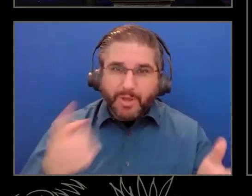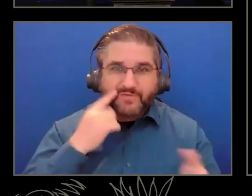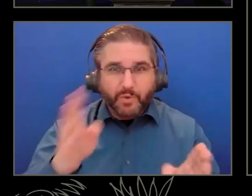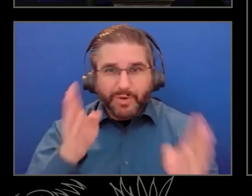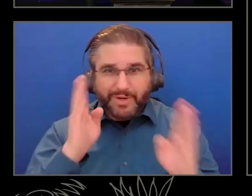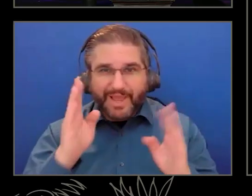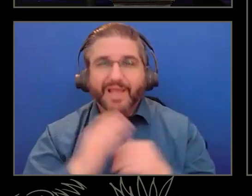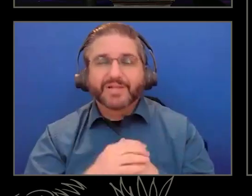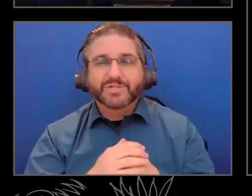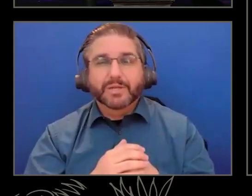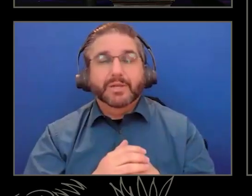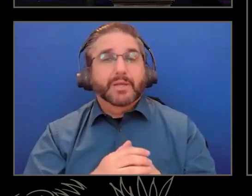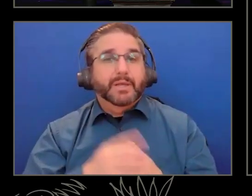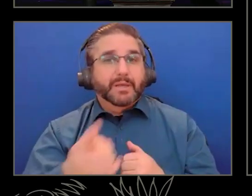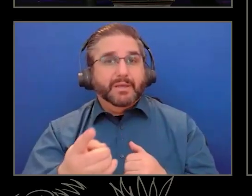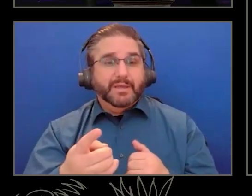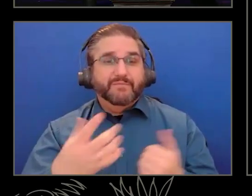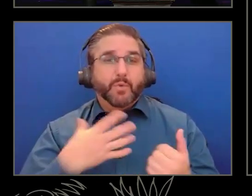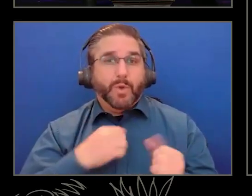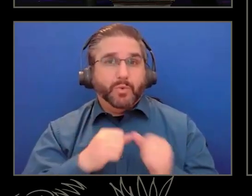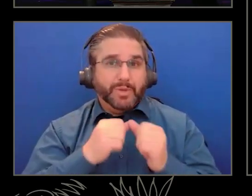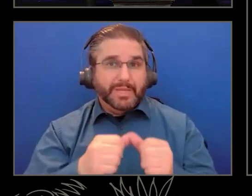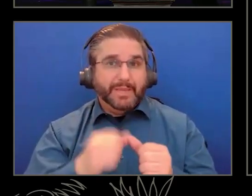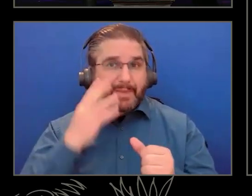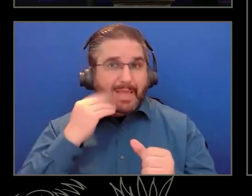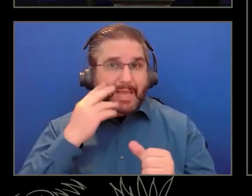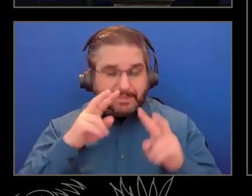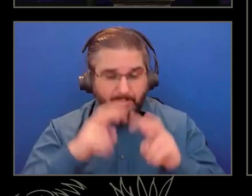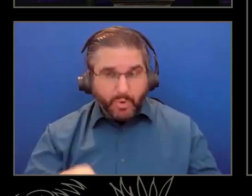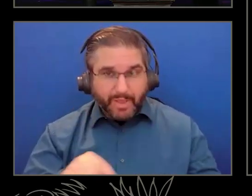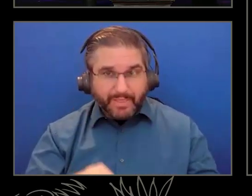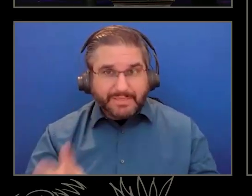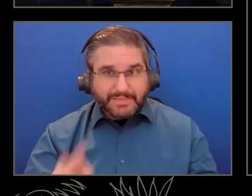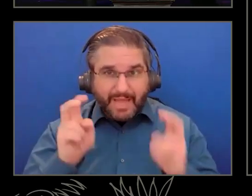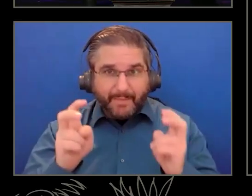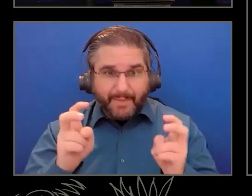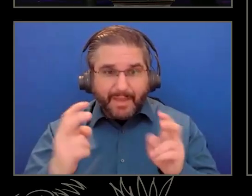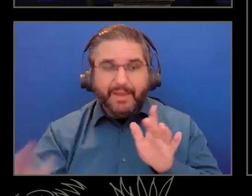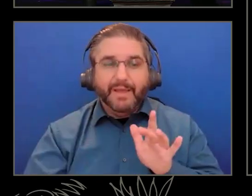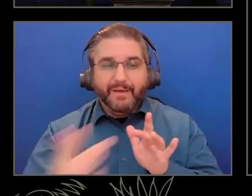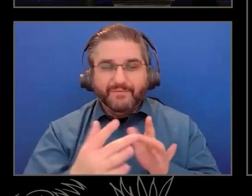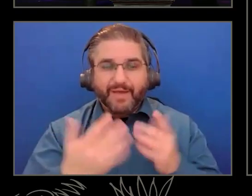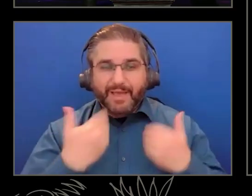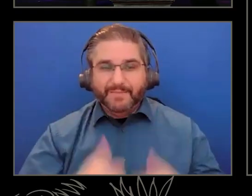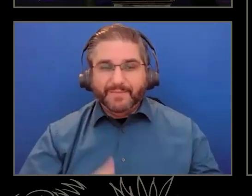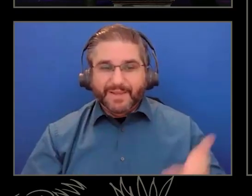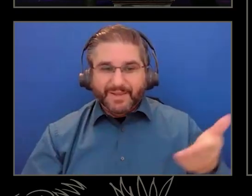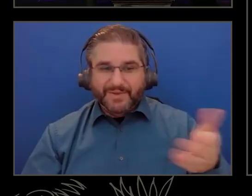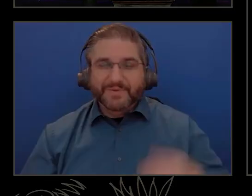attention. If you would like to keep exploring this topic, find me on coreandev.com.